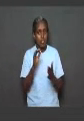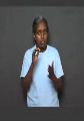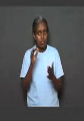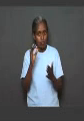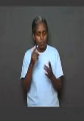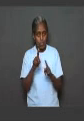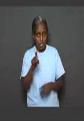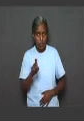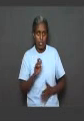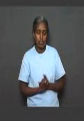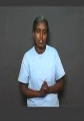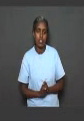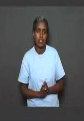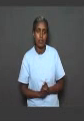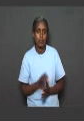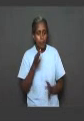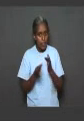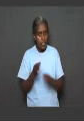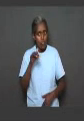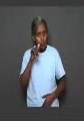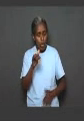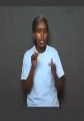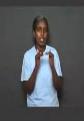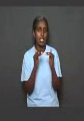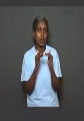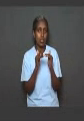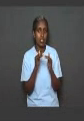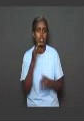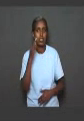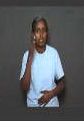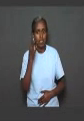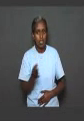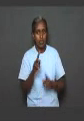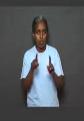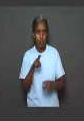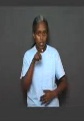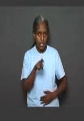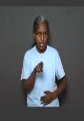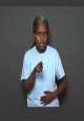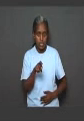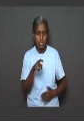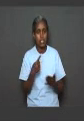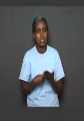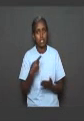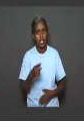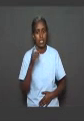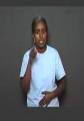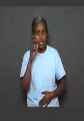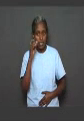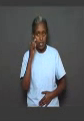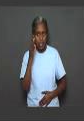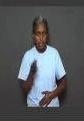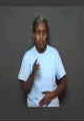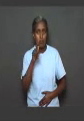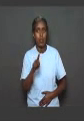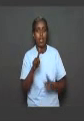derivatives. If y equals f of x, then f prime of